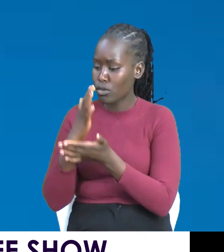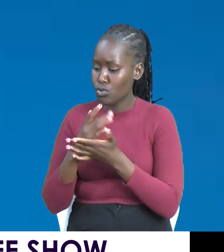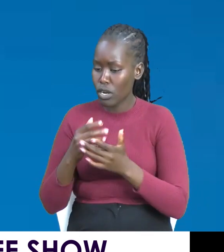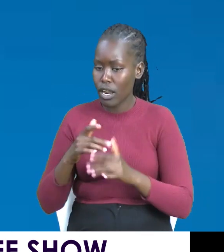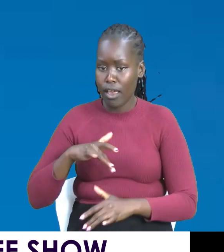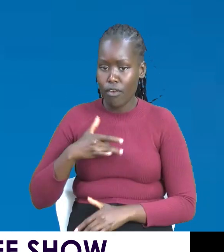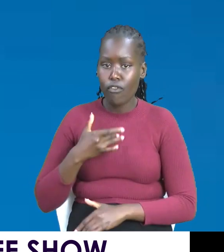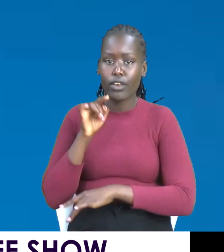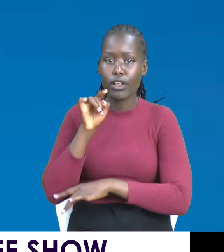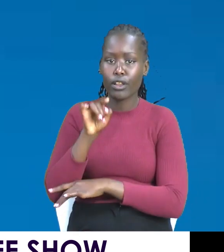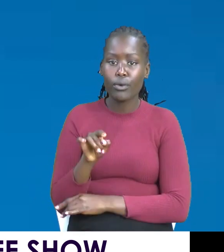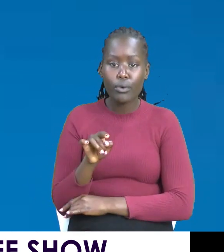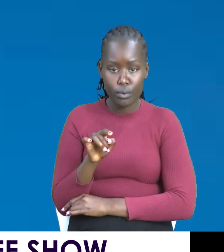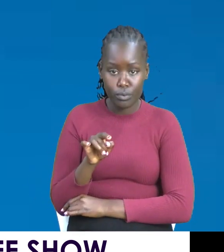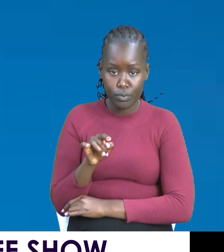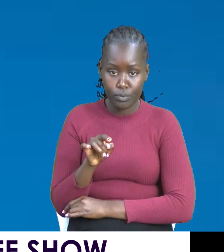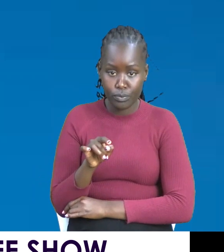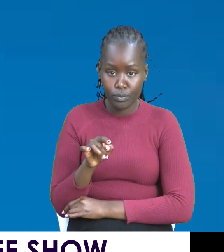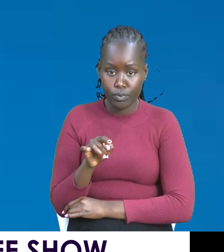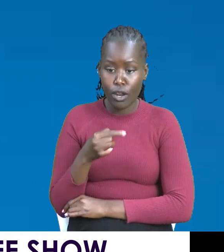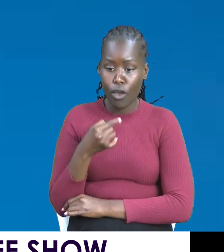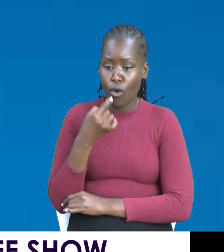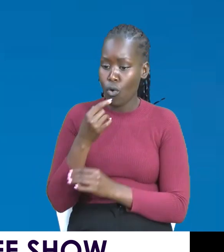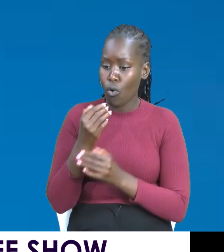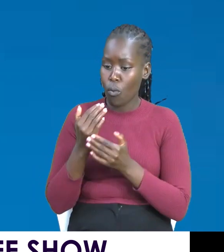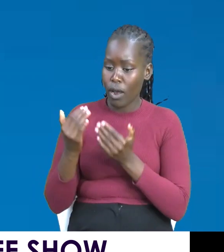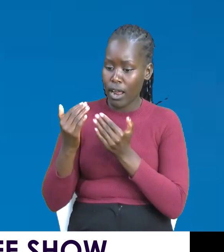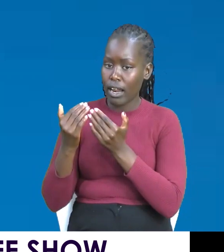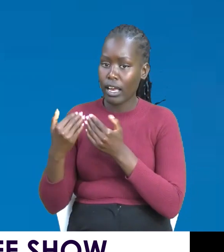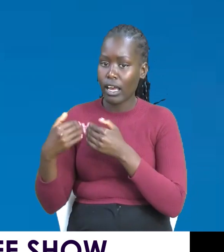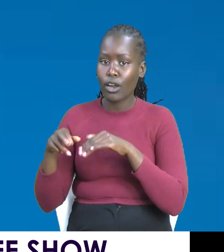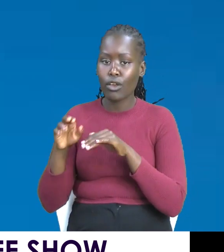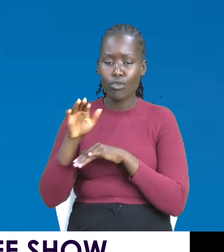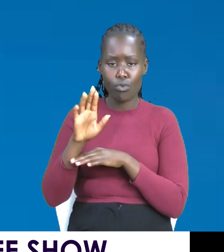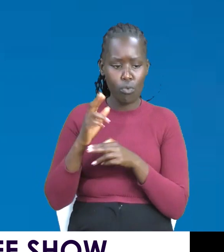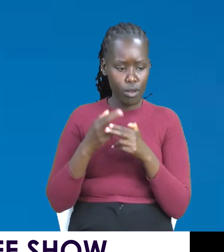will procreate you, that will carry your legacy into the